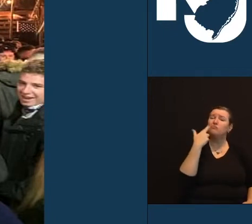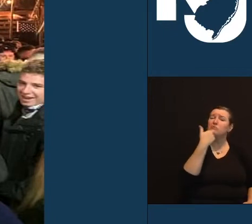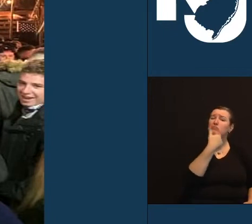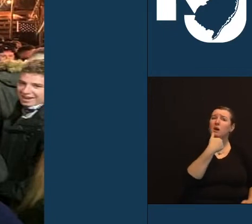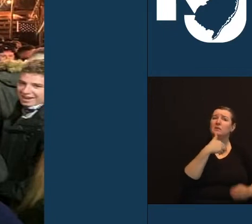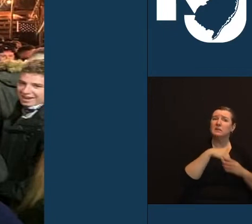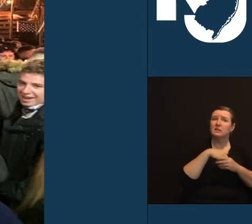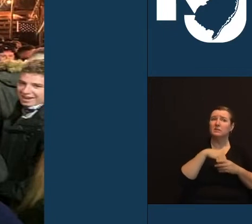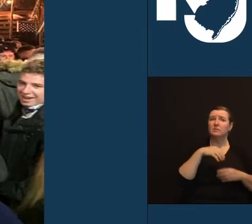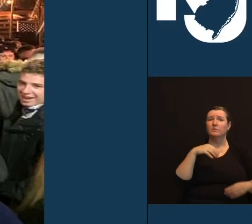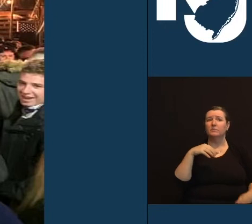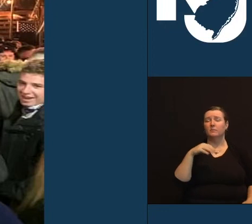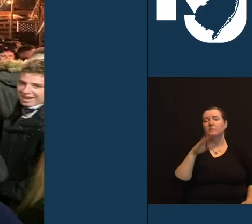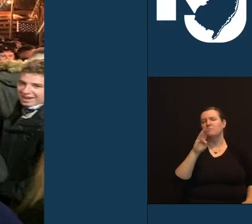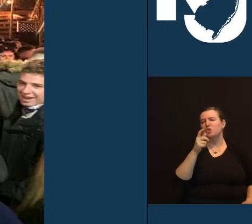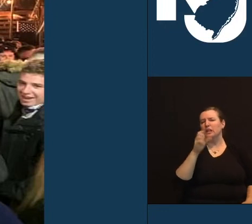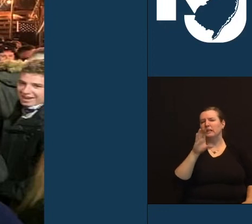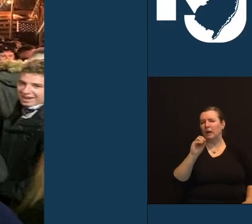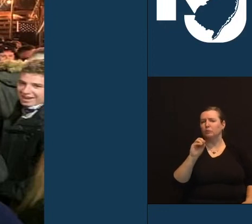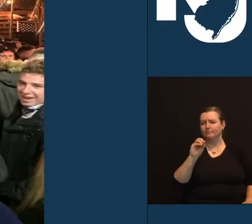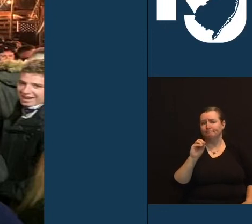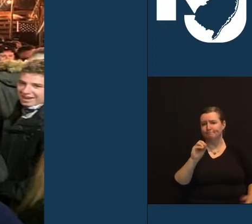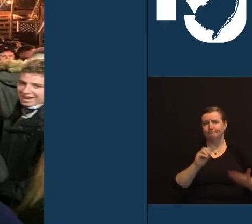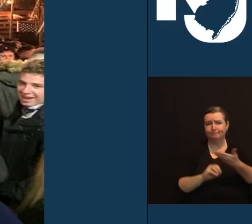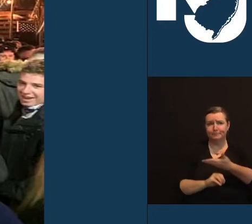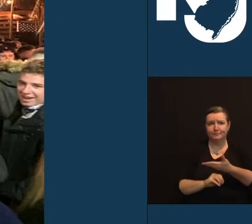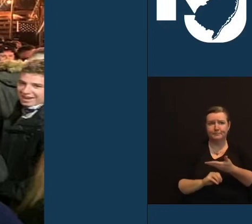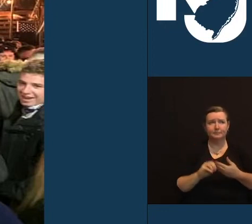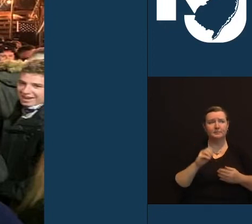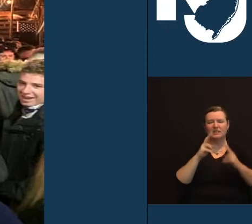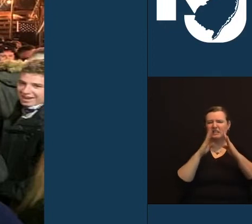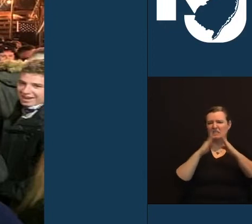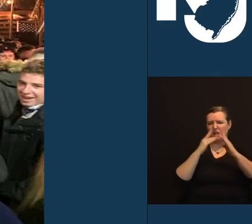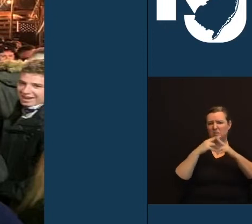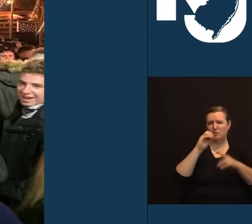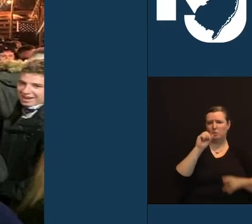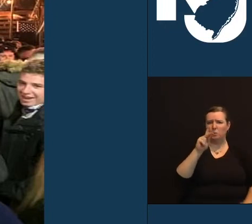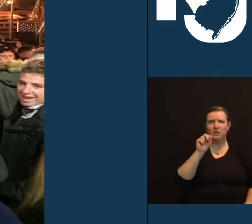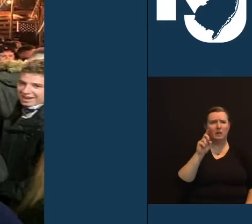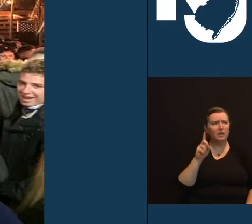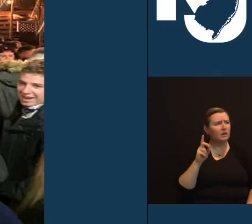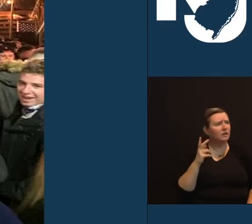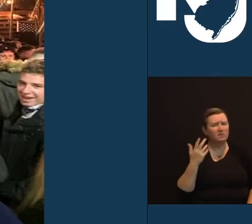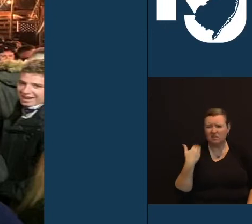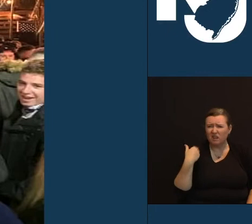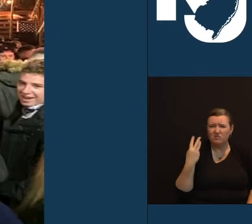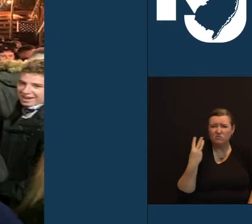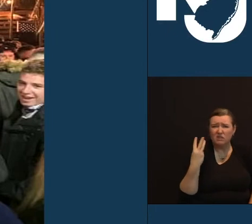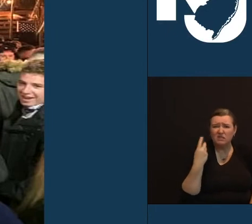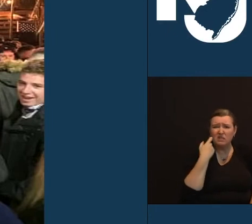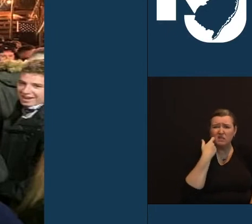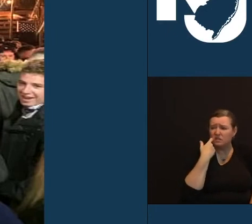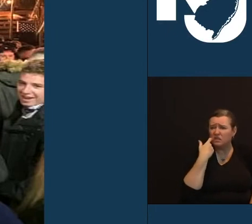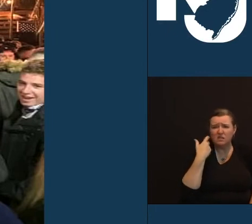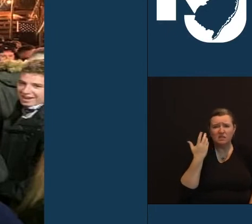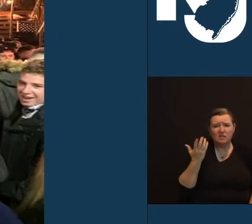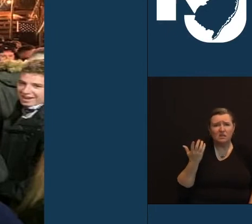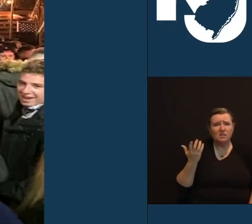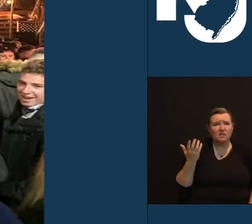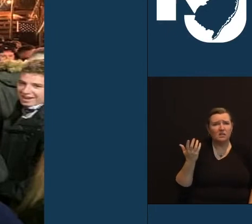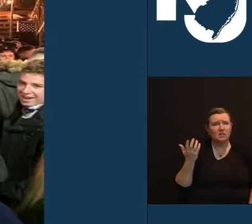of Oakland last Wednesday evening. Now, I'm trying hard, Pat, can you help me out here? I'm trying hard to find a